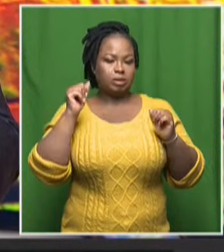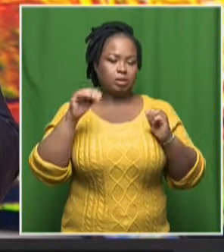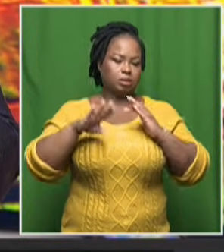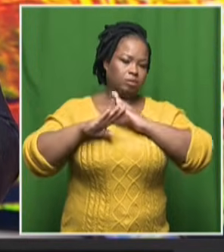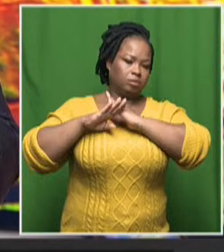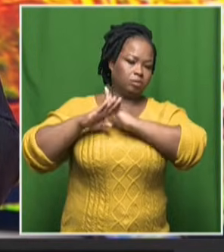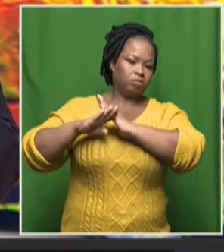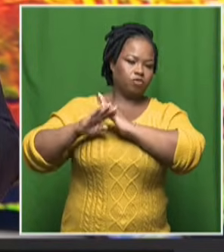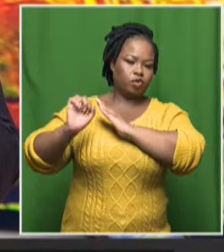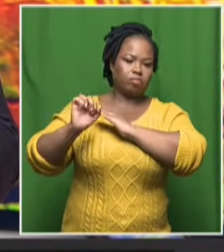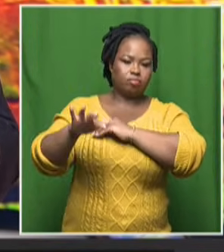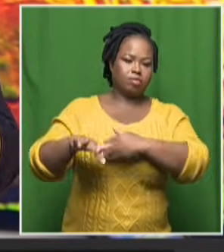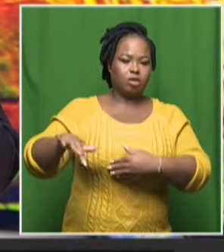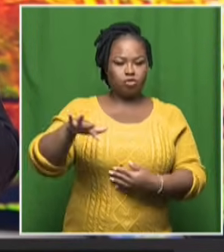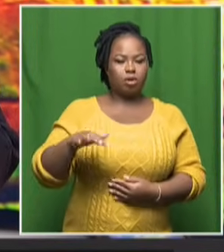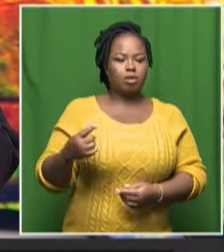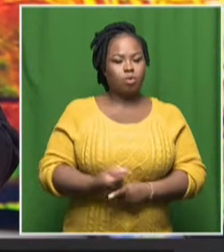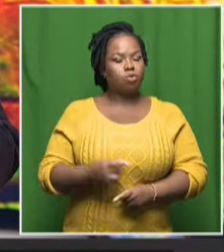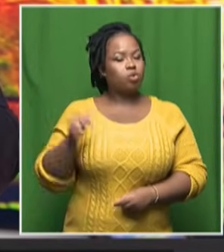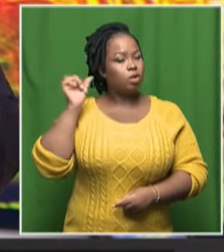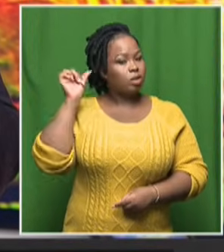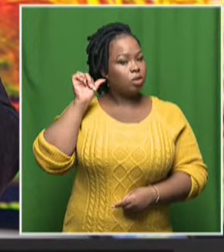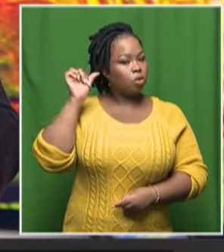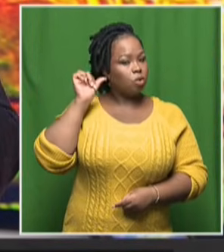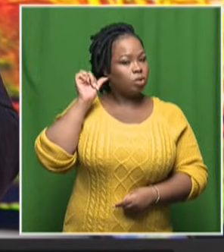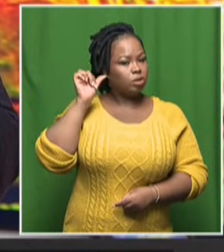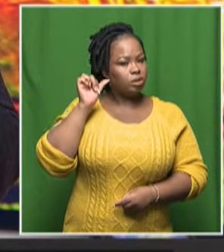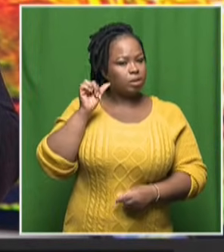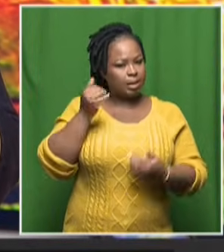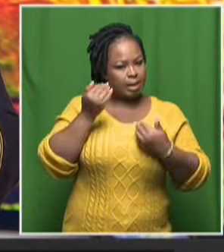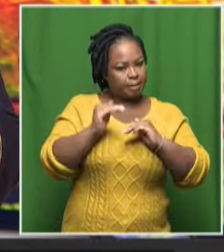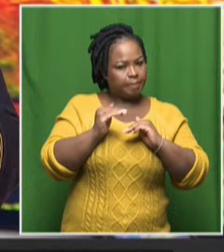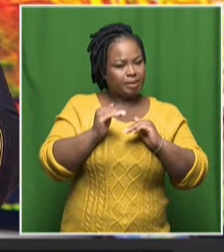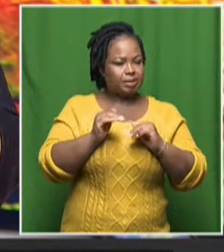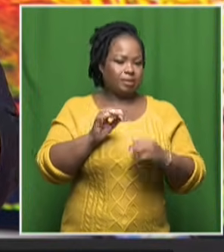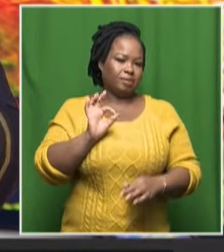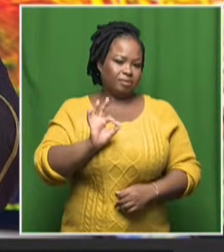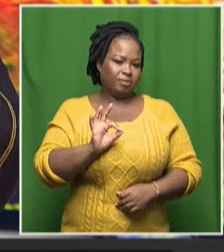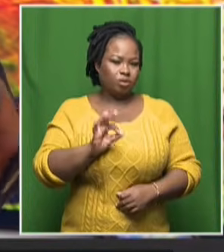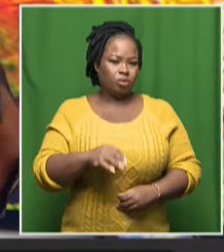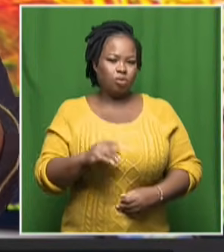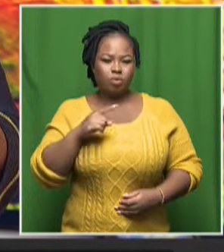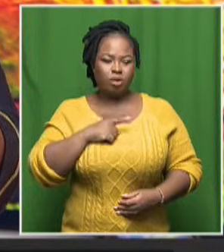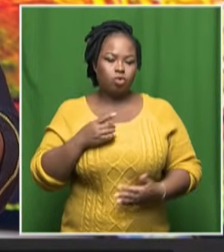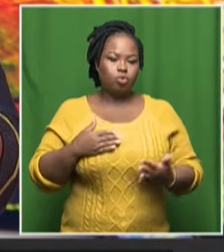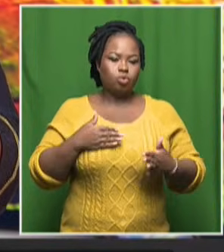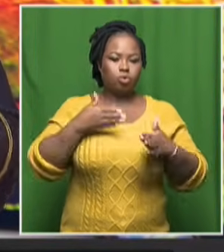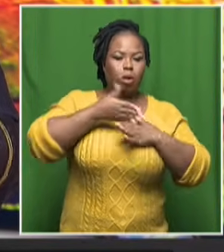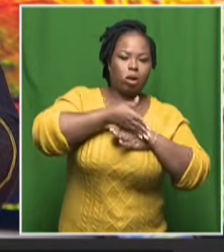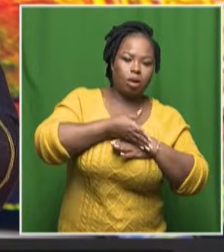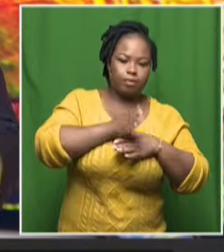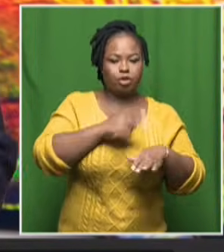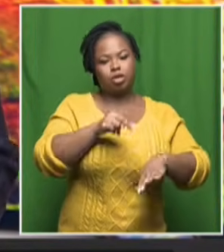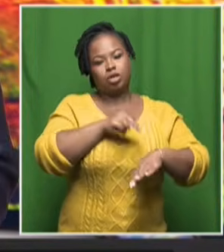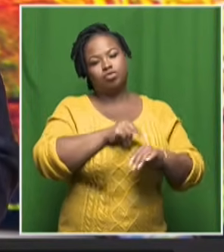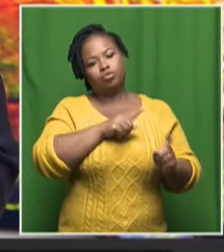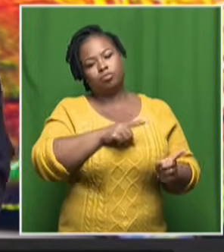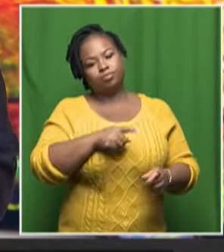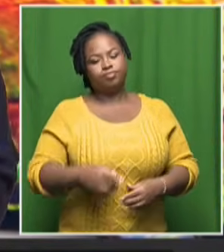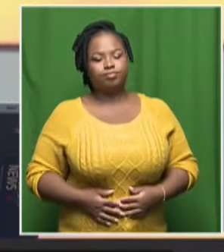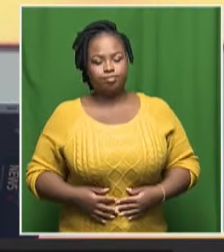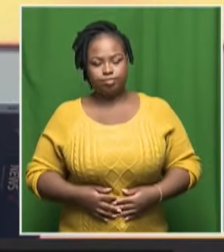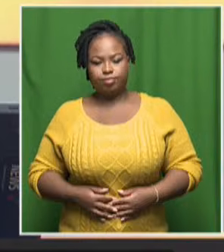space, and also that the noise is kept at very low, so that we're not disturbing the nature itself as well.